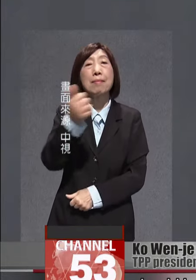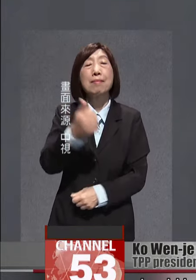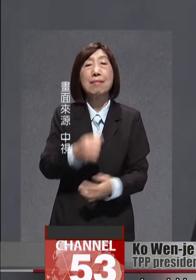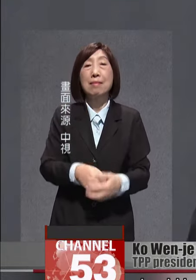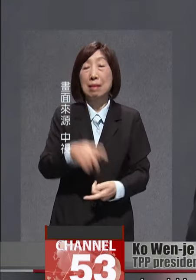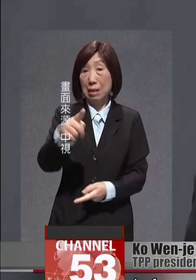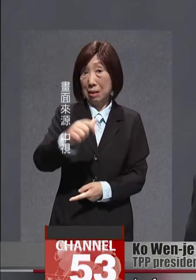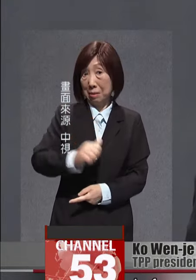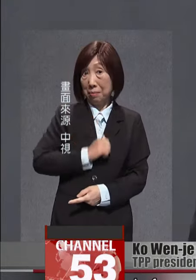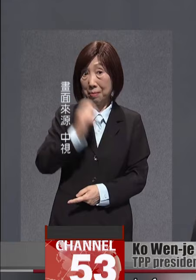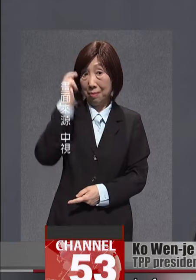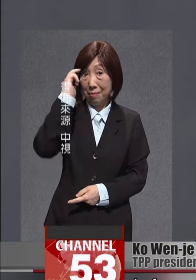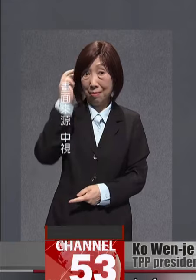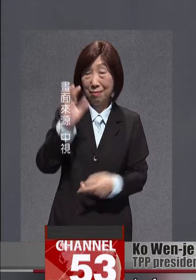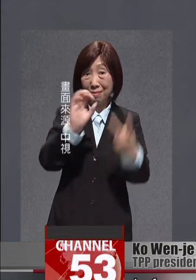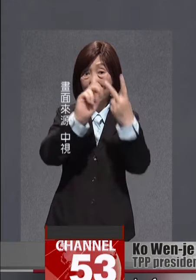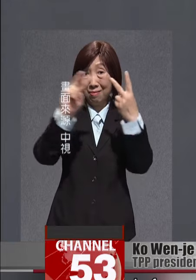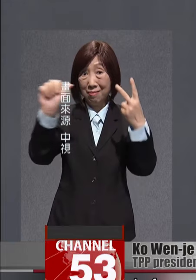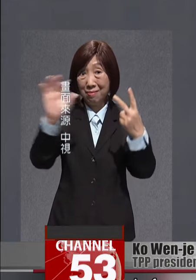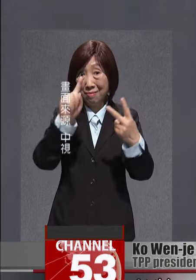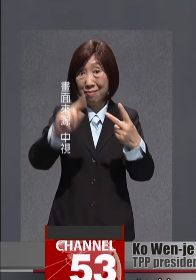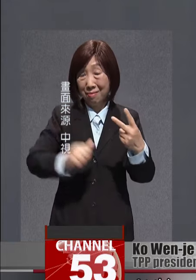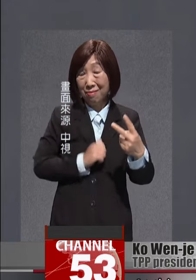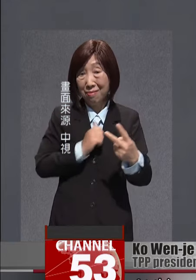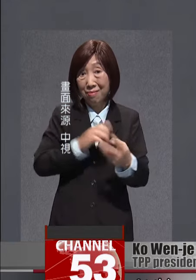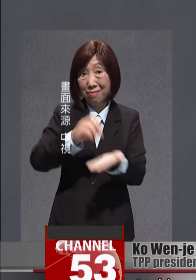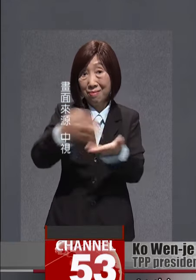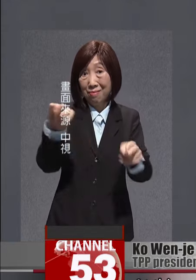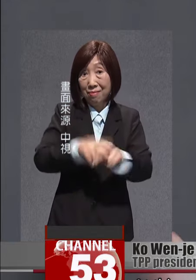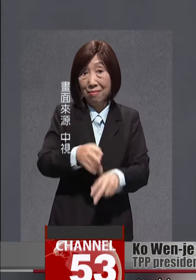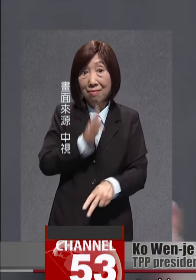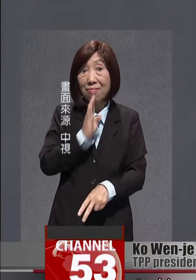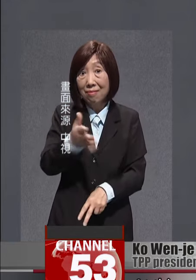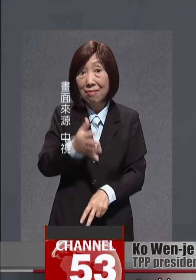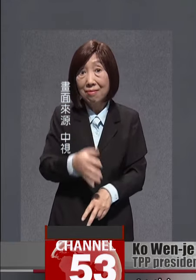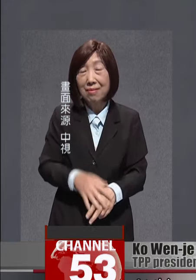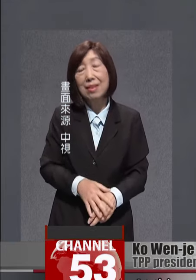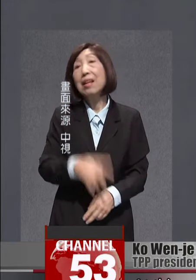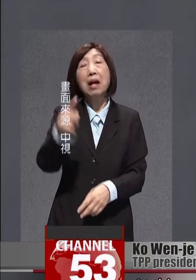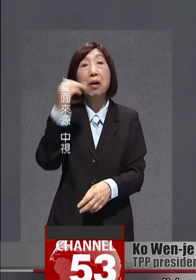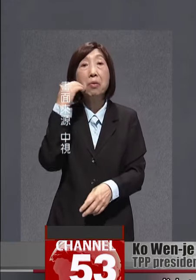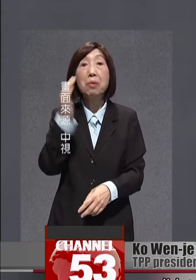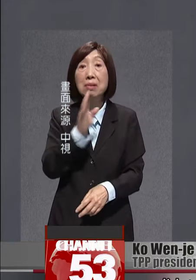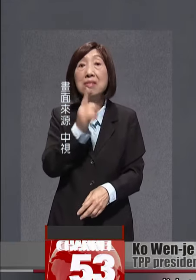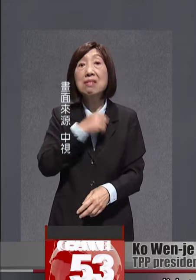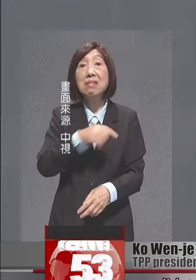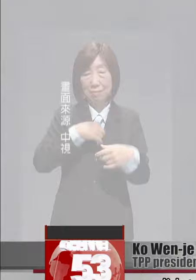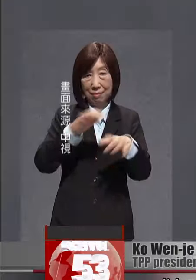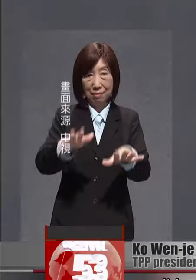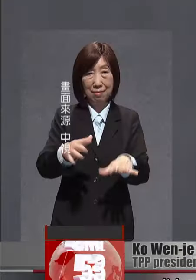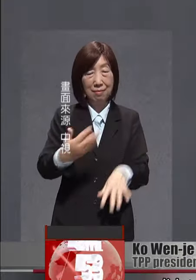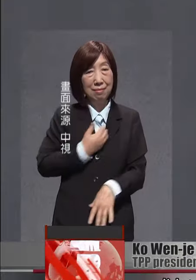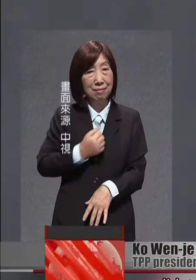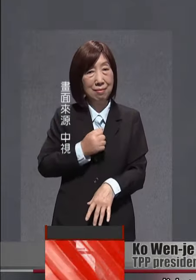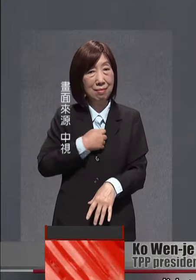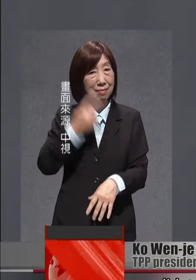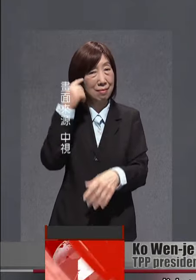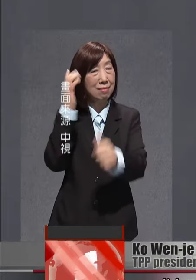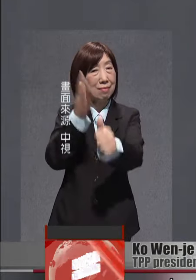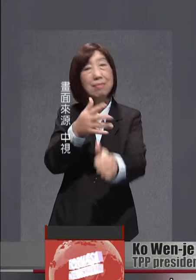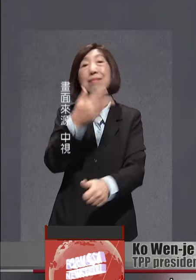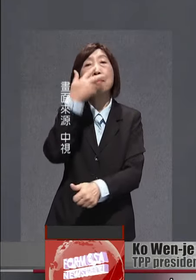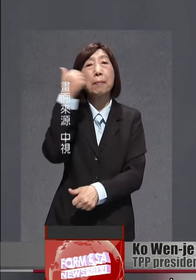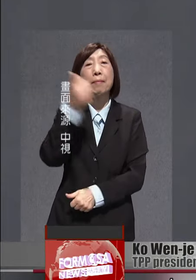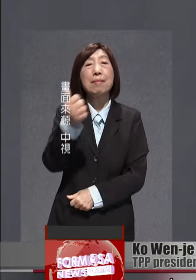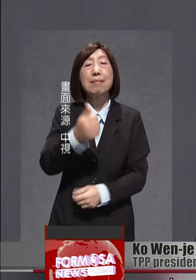soon as possible before we decide on the next step. At this point, I really can't help but ask candidate Lai Ching-te, do you really insist